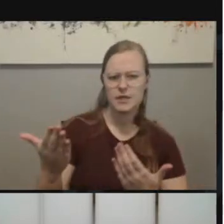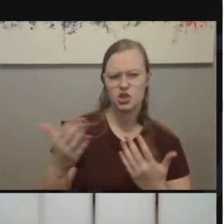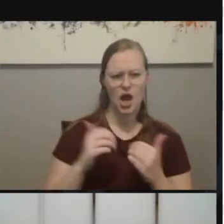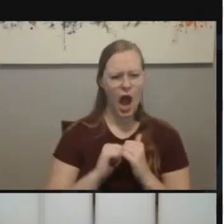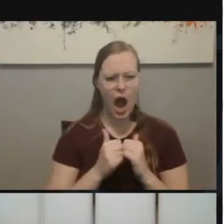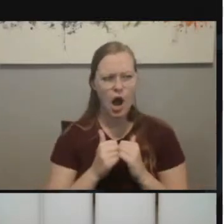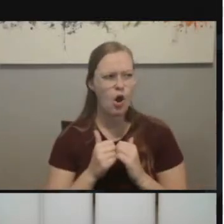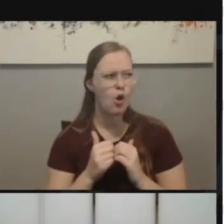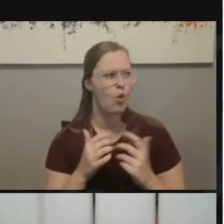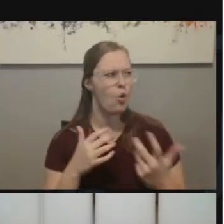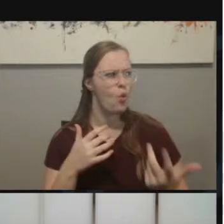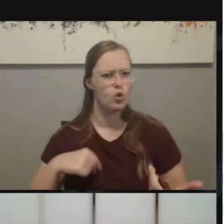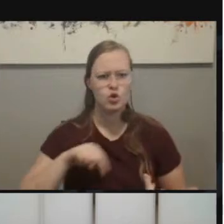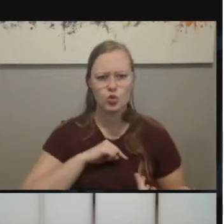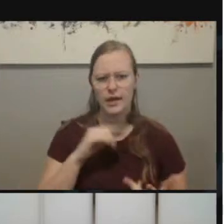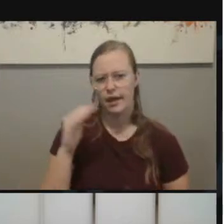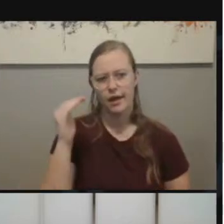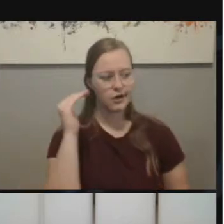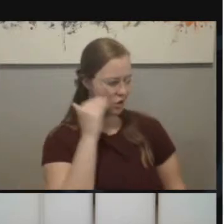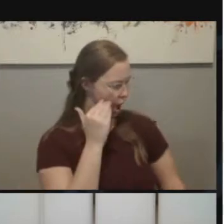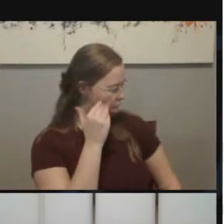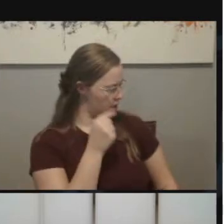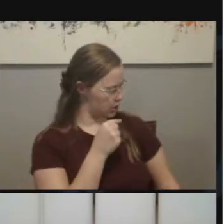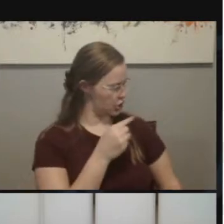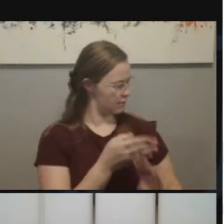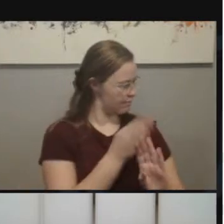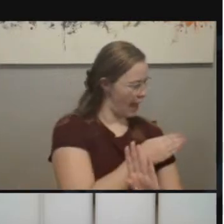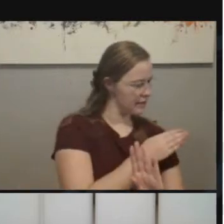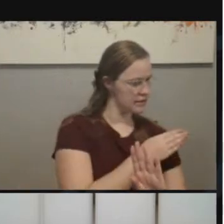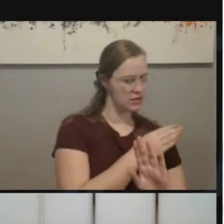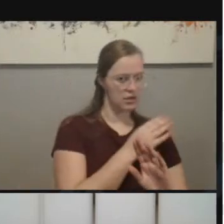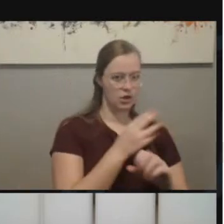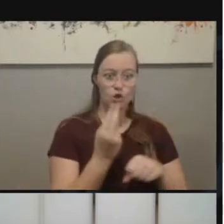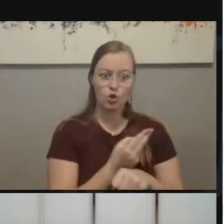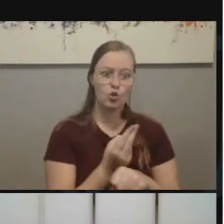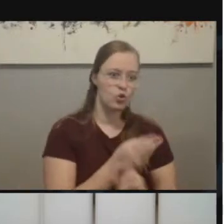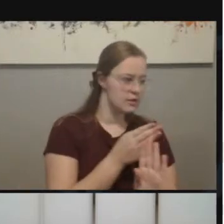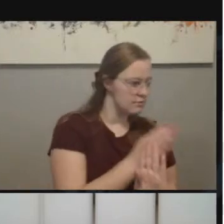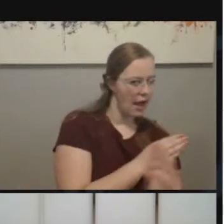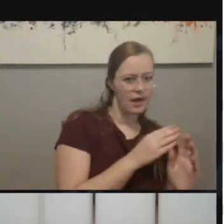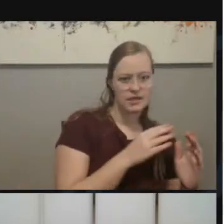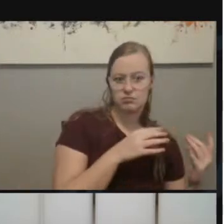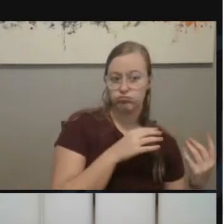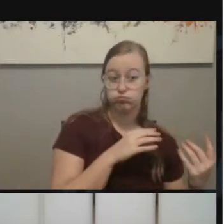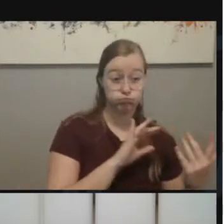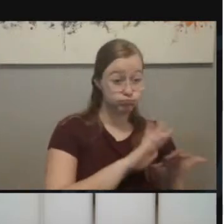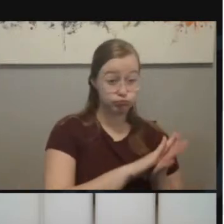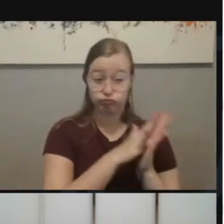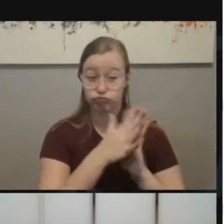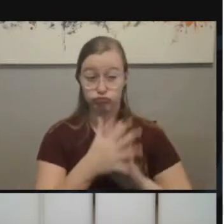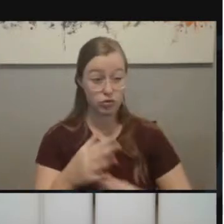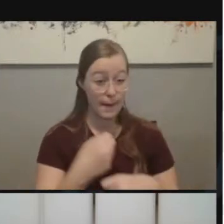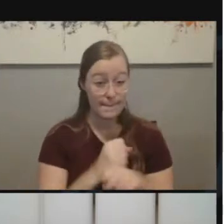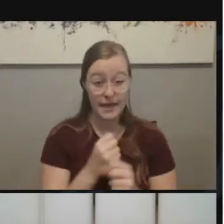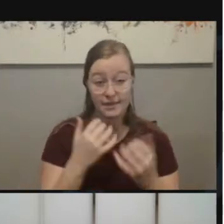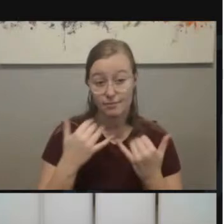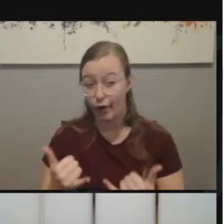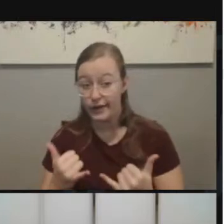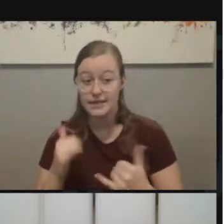we acknowledge the past? How do we bring the past back in order to make the present and the